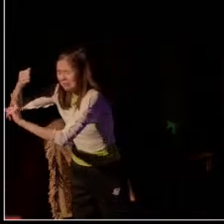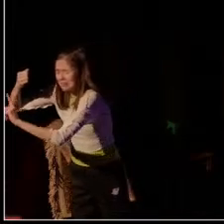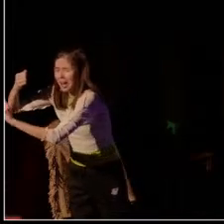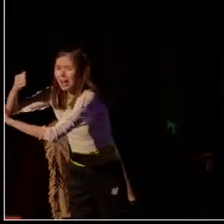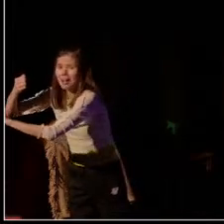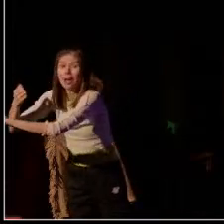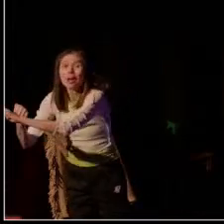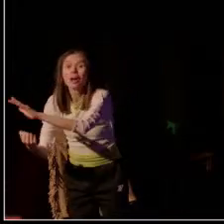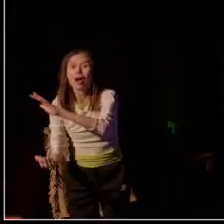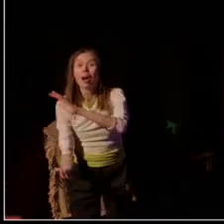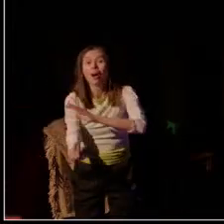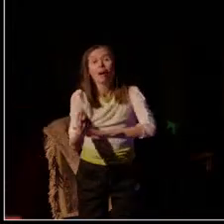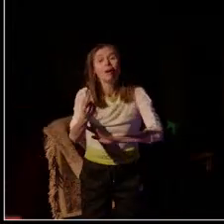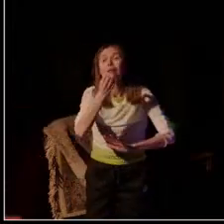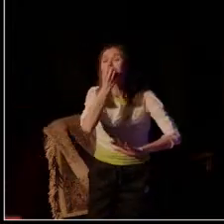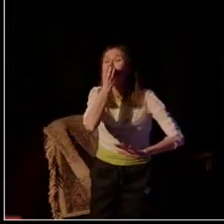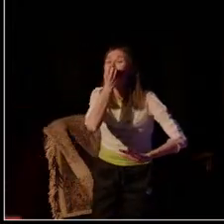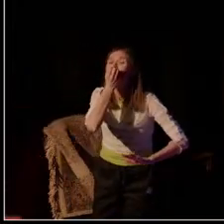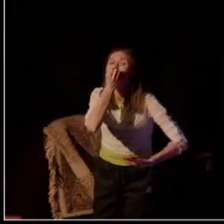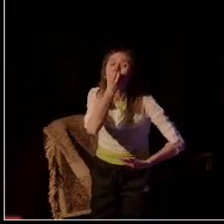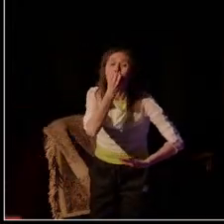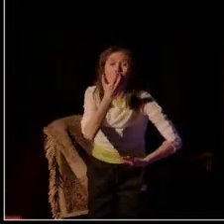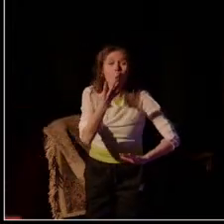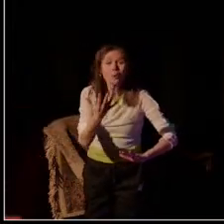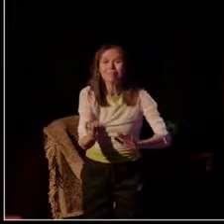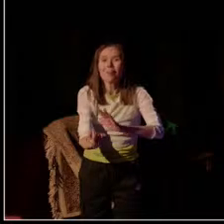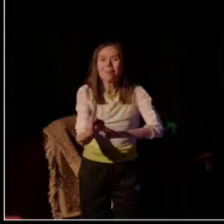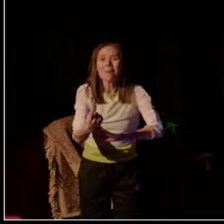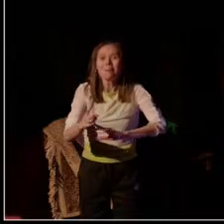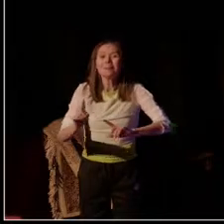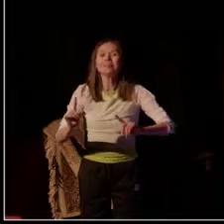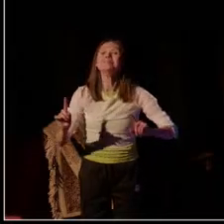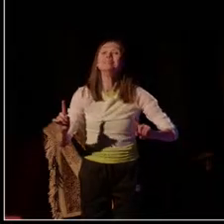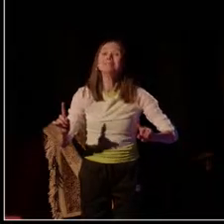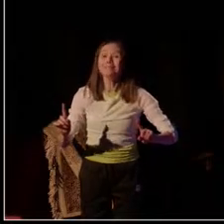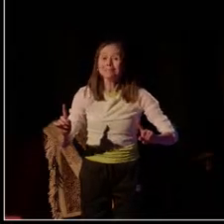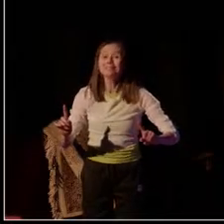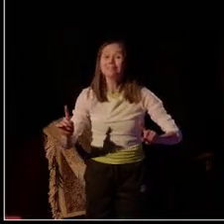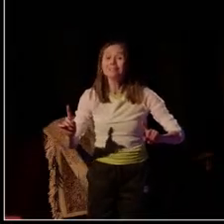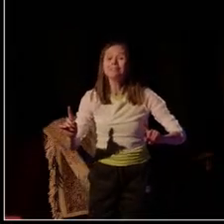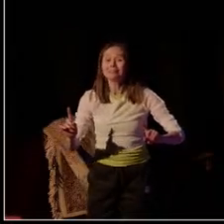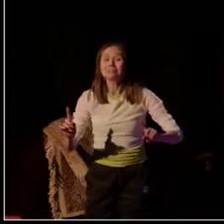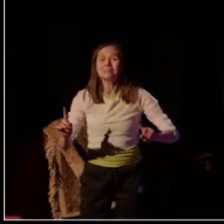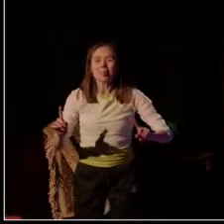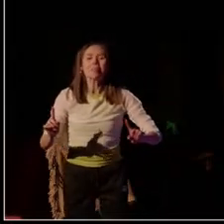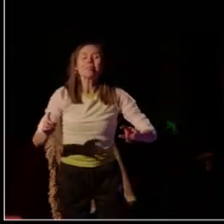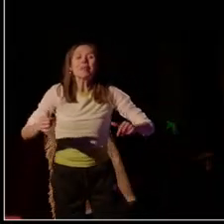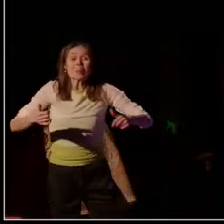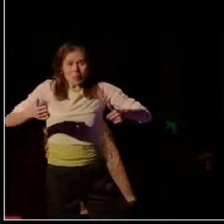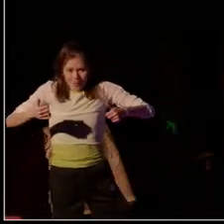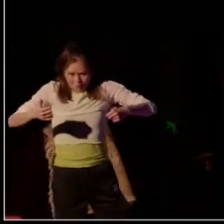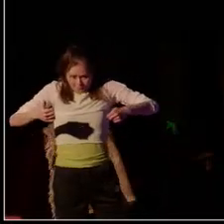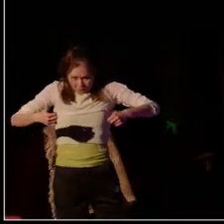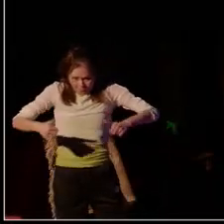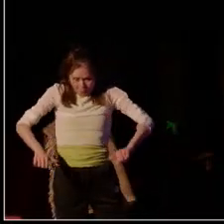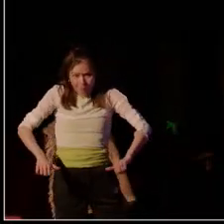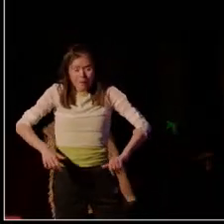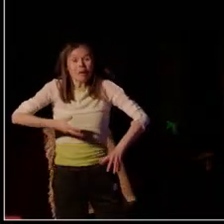One of the most touching moments was the telling of Hermione's death and how she came to it,